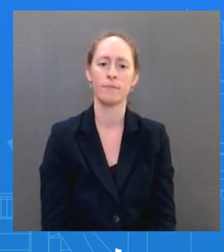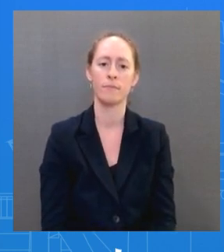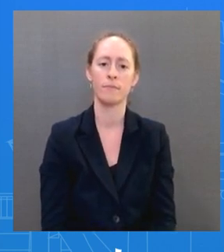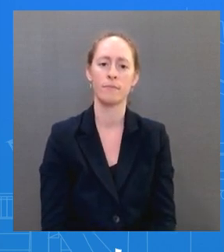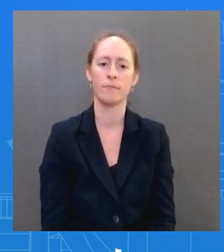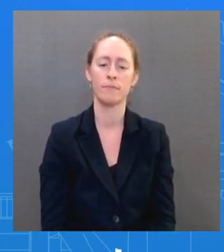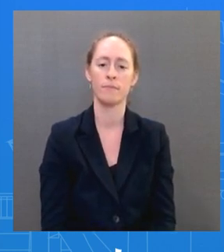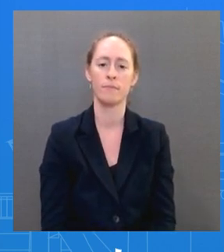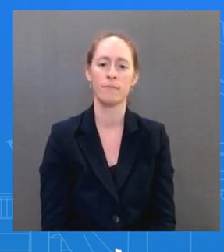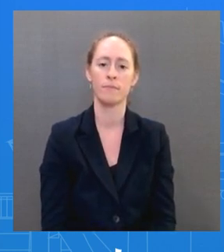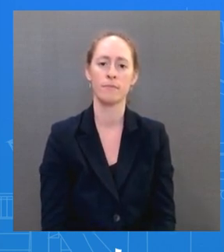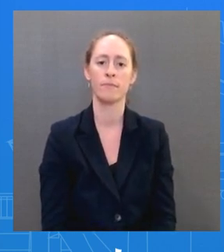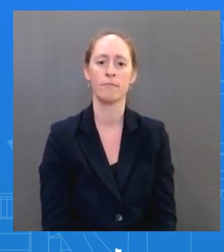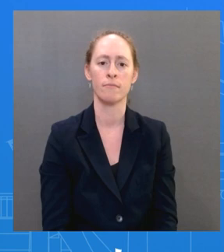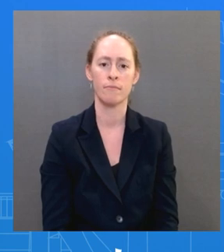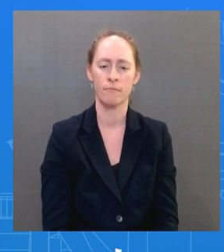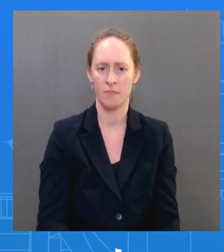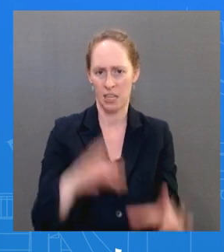also his family.